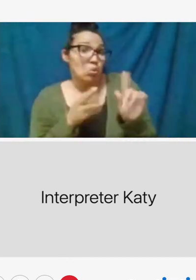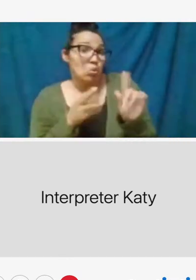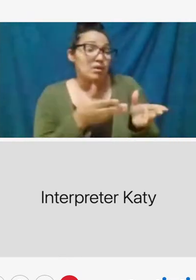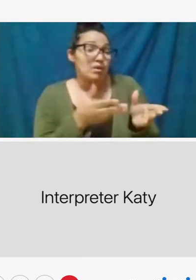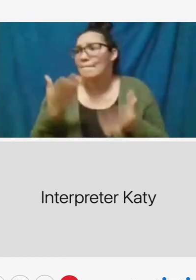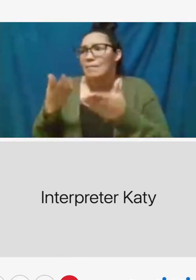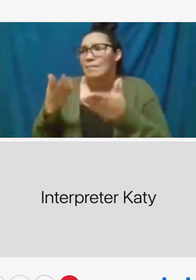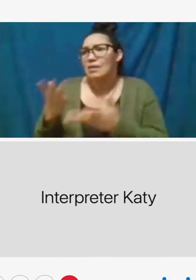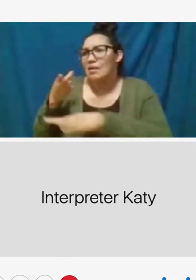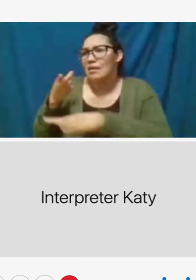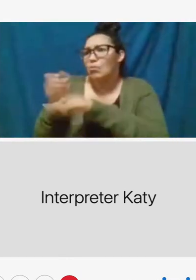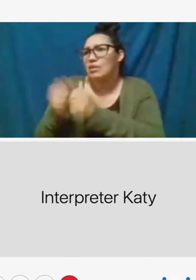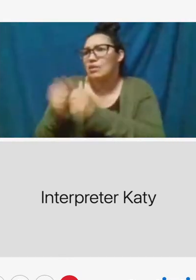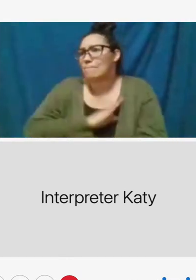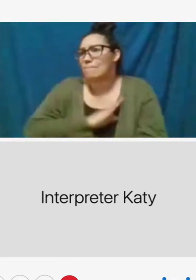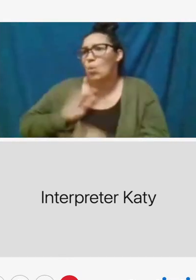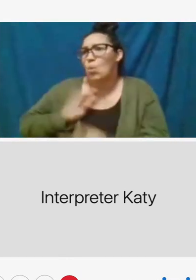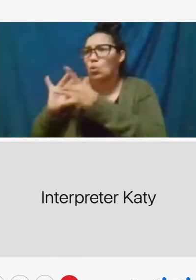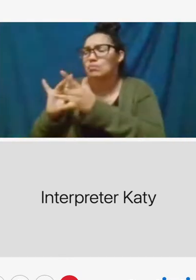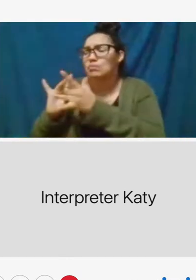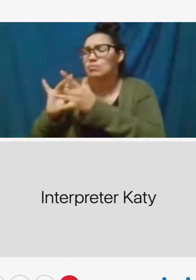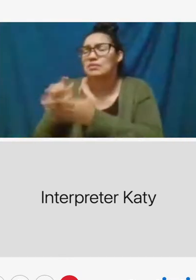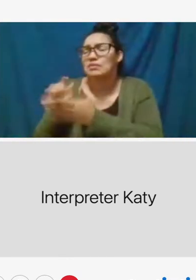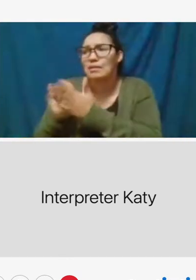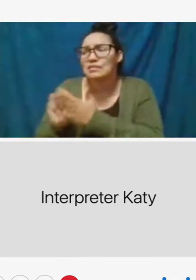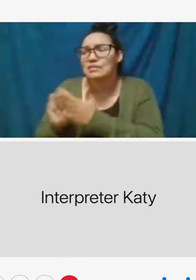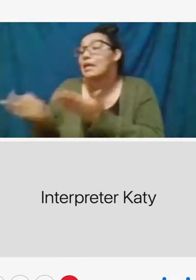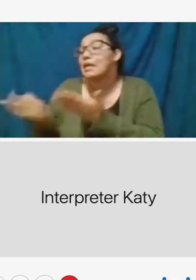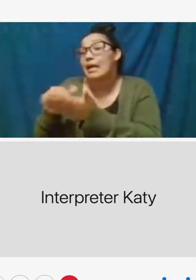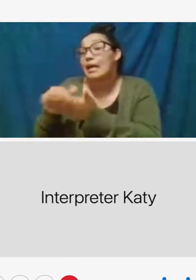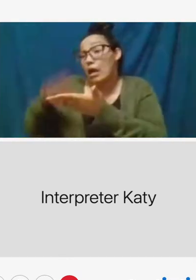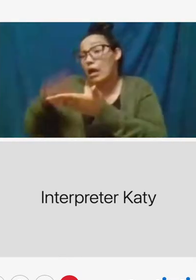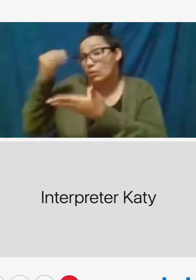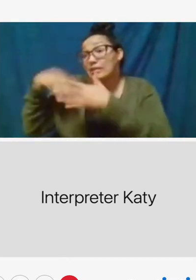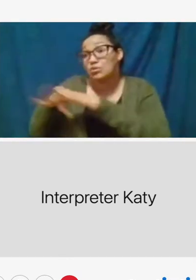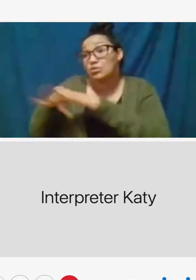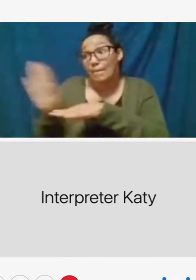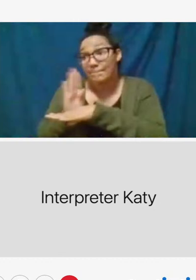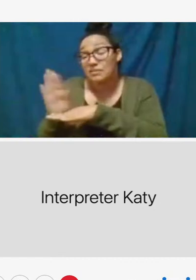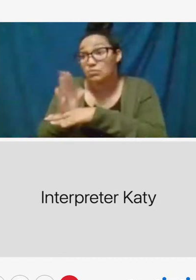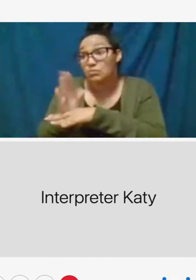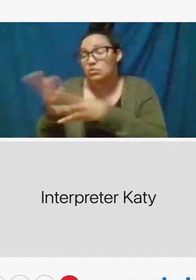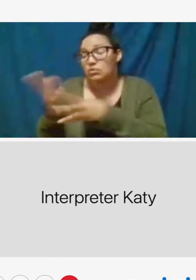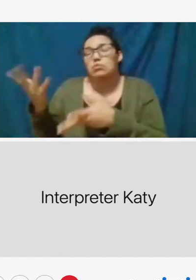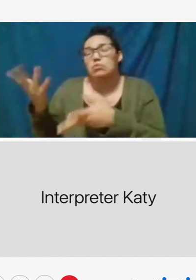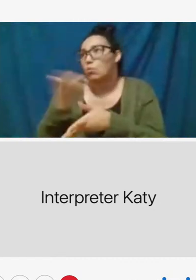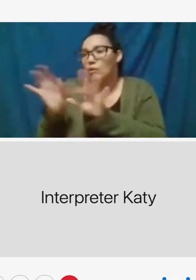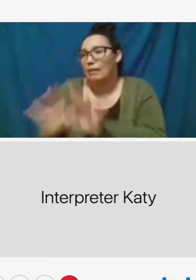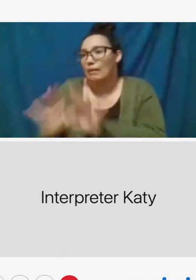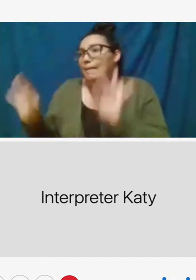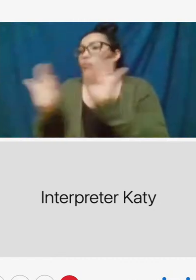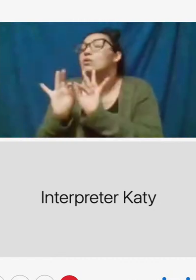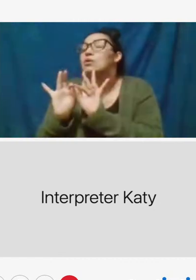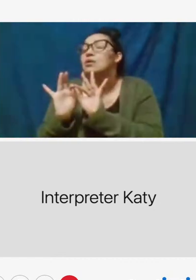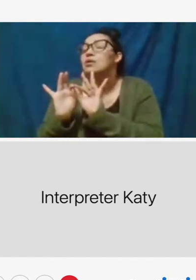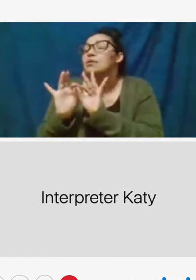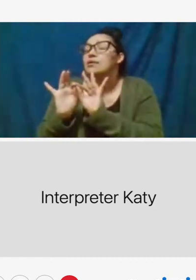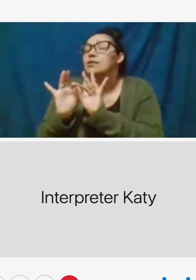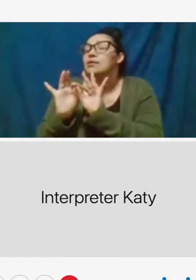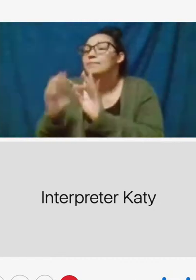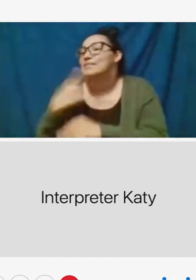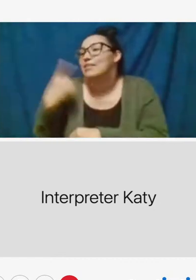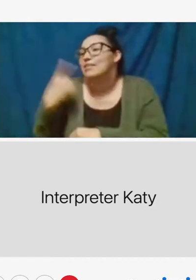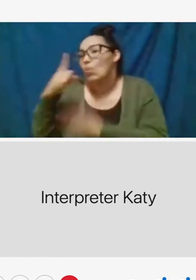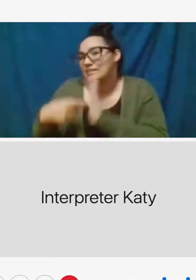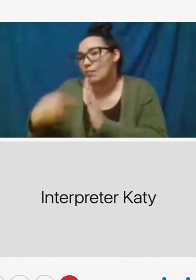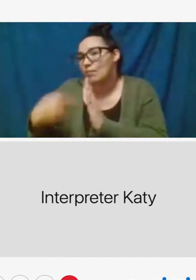ABS fine and and one of the things that I again I learned getting into this business which is which is incredibly important is um let's say for example we help place a family